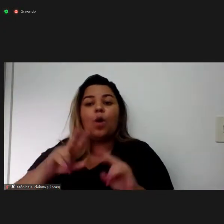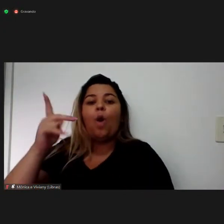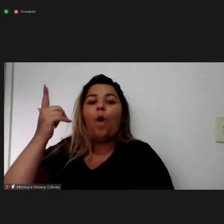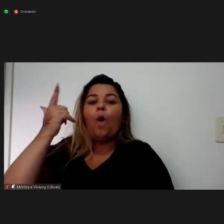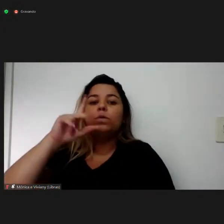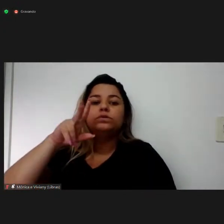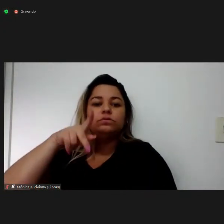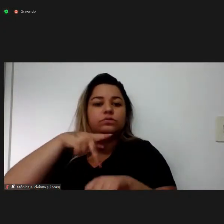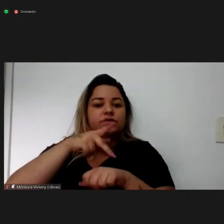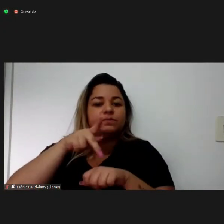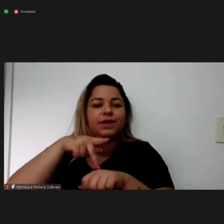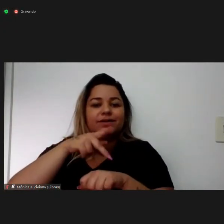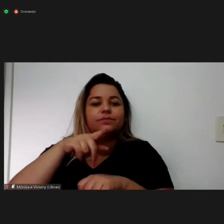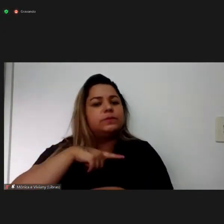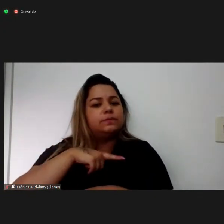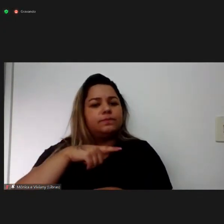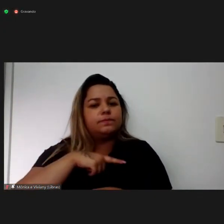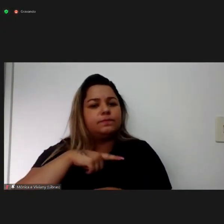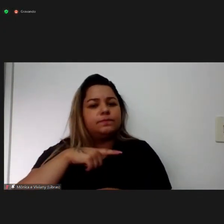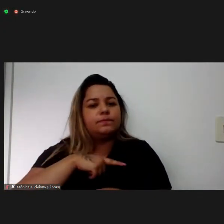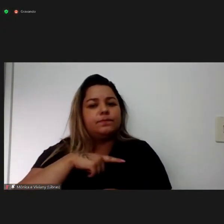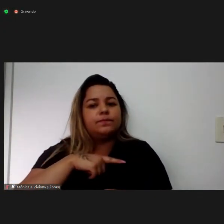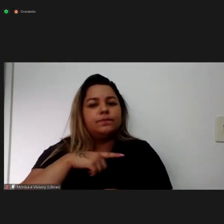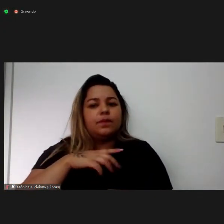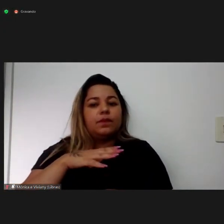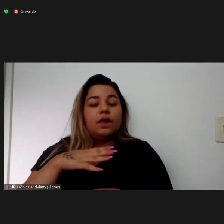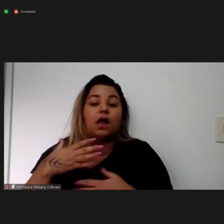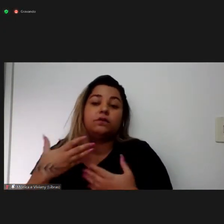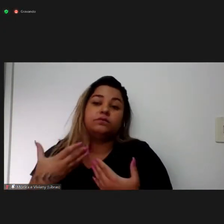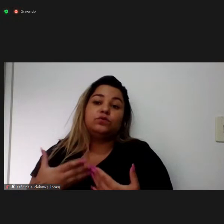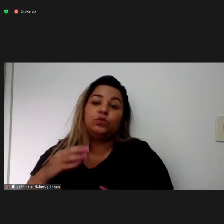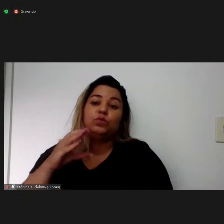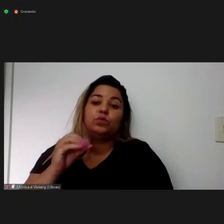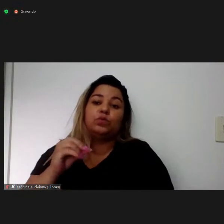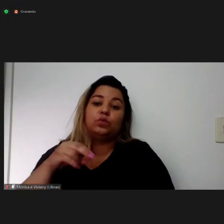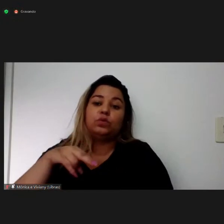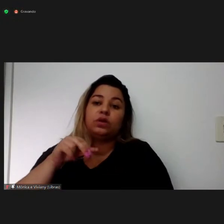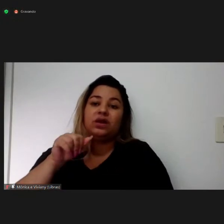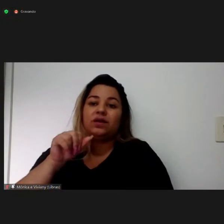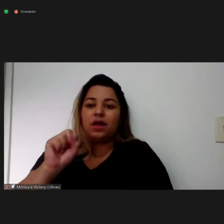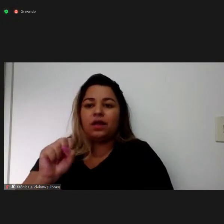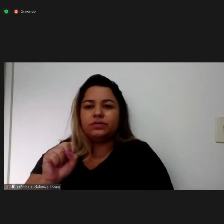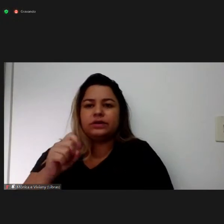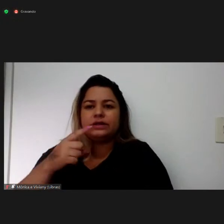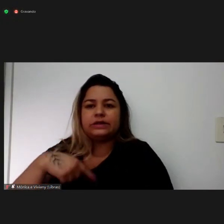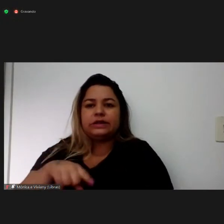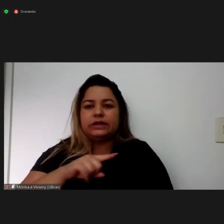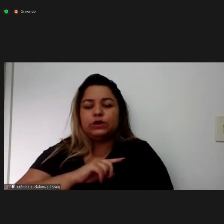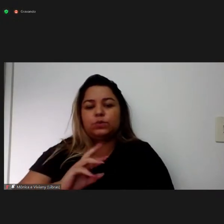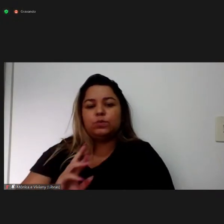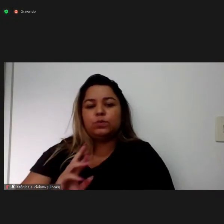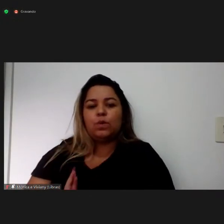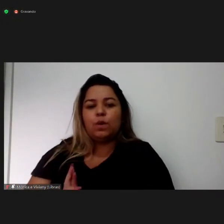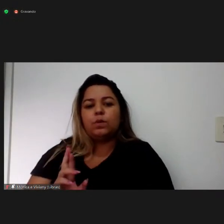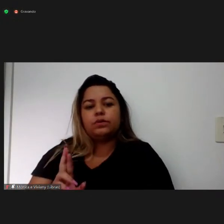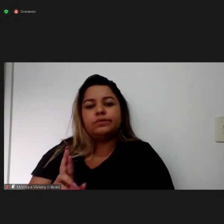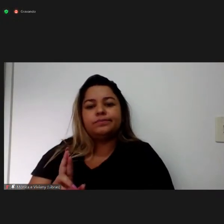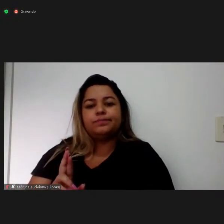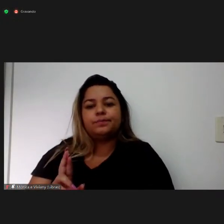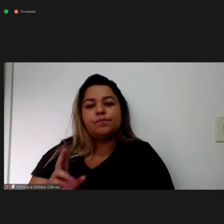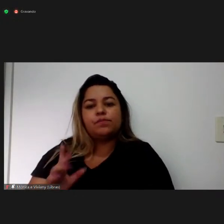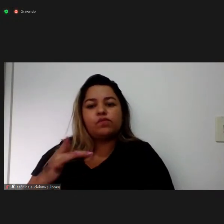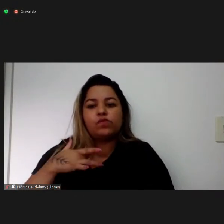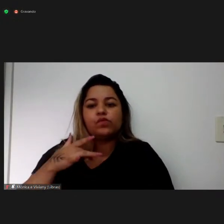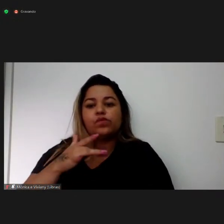from other countries, that we have a primary attention. We're talking about CONASI, or representative from